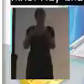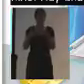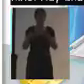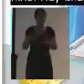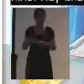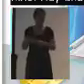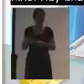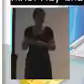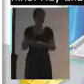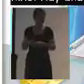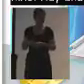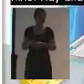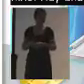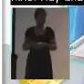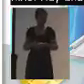So there is a proposal